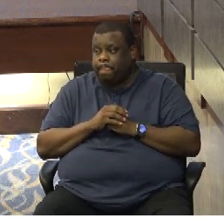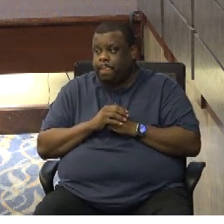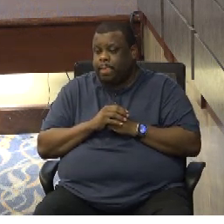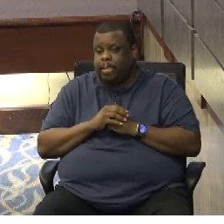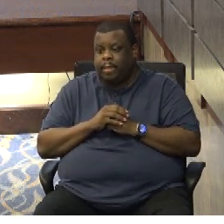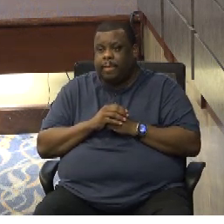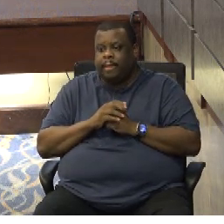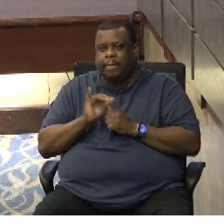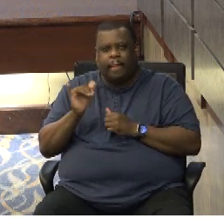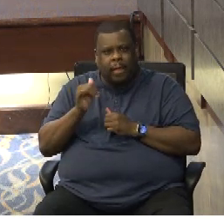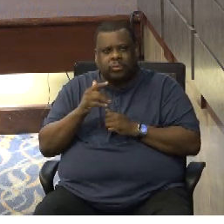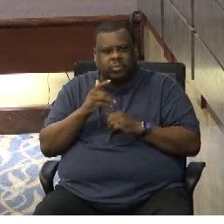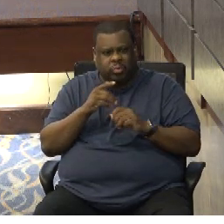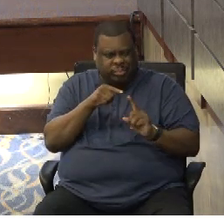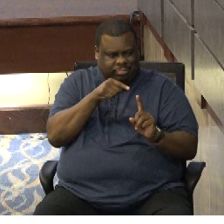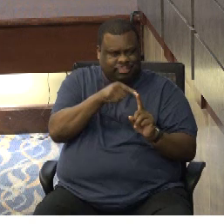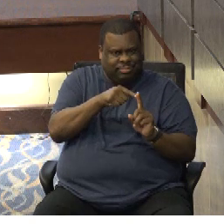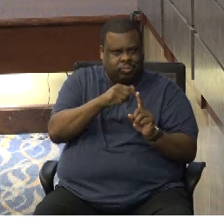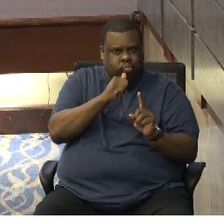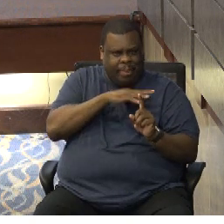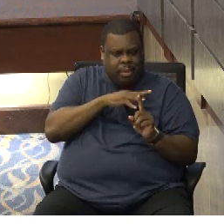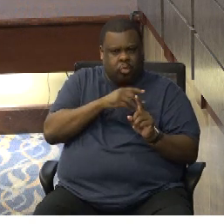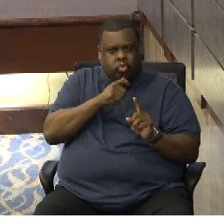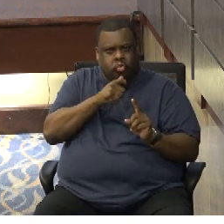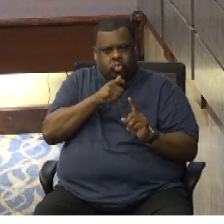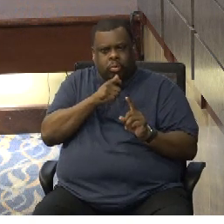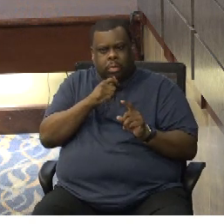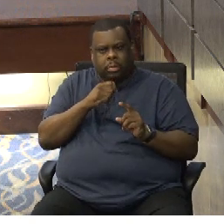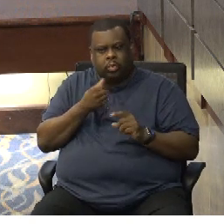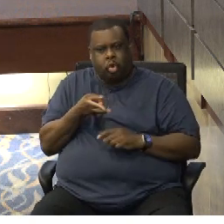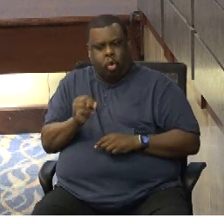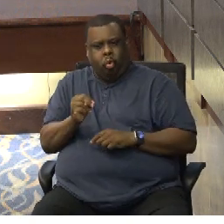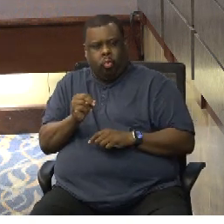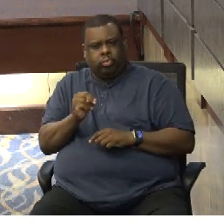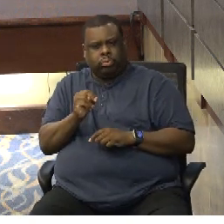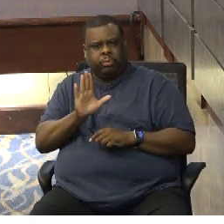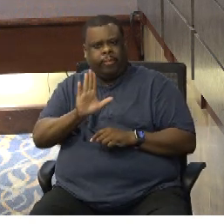minority and women-owned businesses who oftentimes don't get